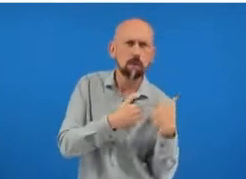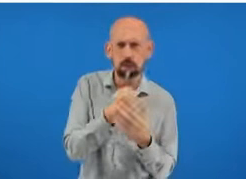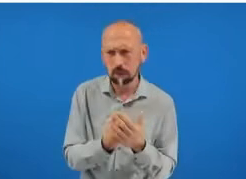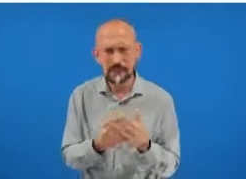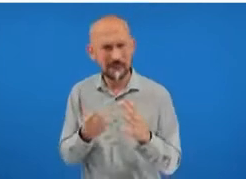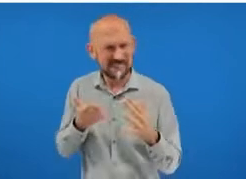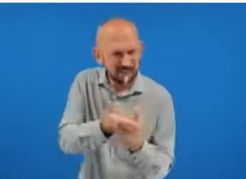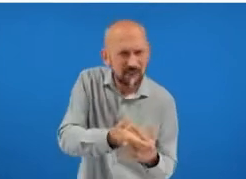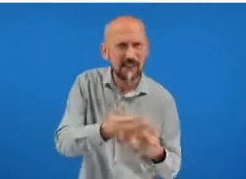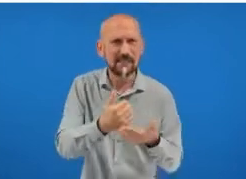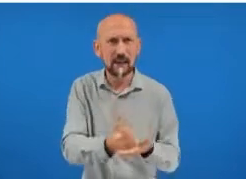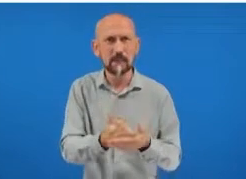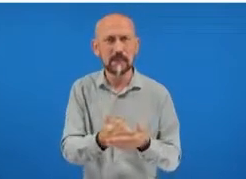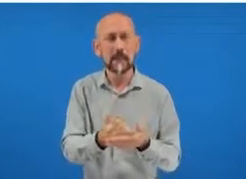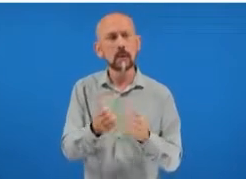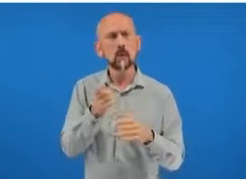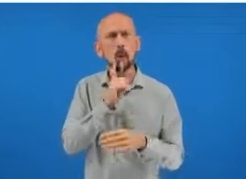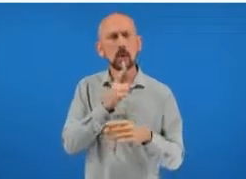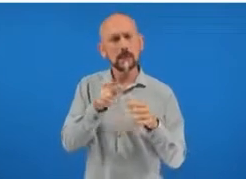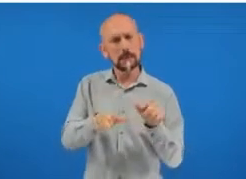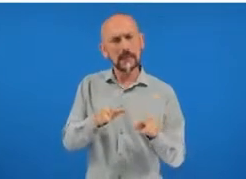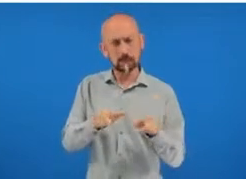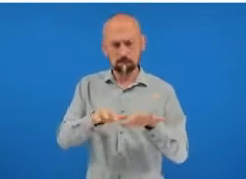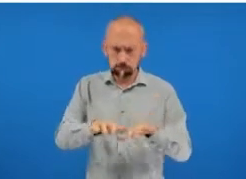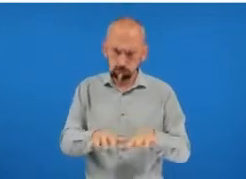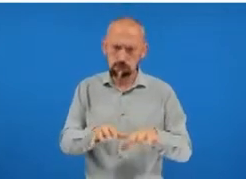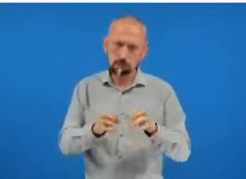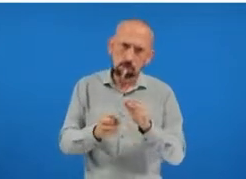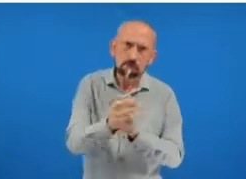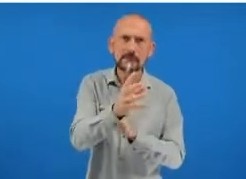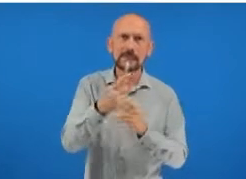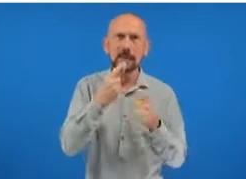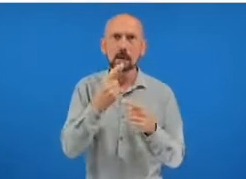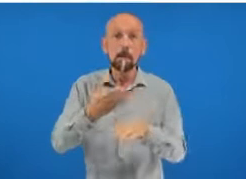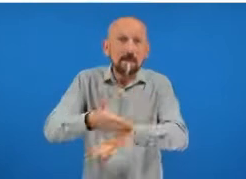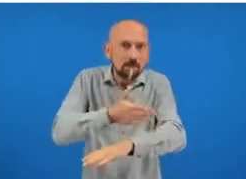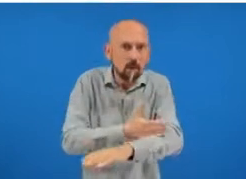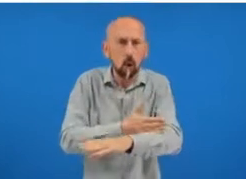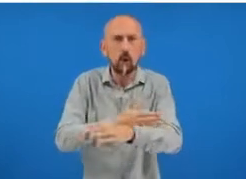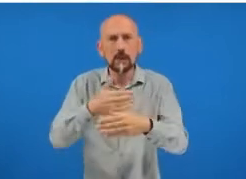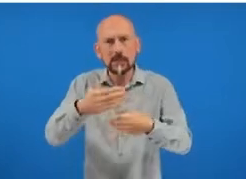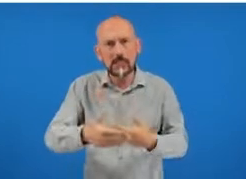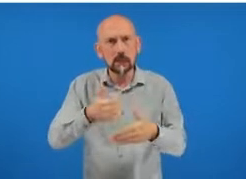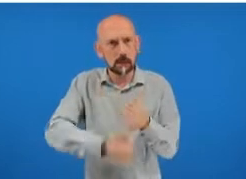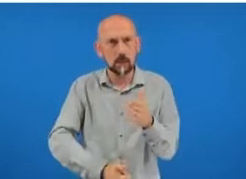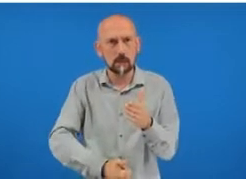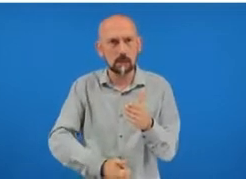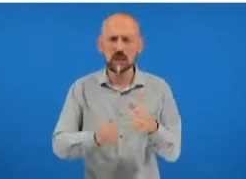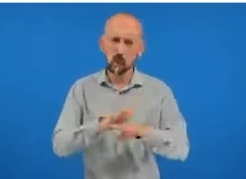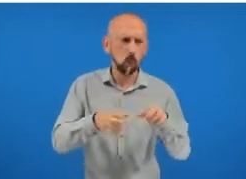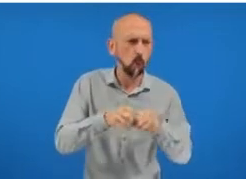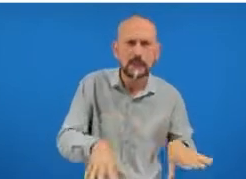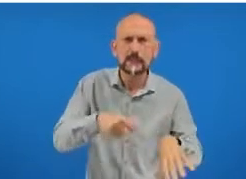wasting valuable therapy time completing questionnaires. And of course, we train the therapists in how to use the